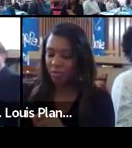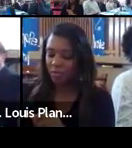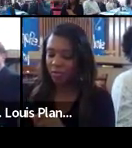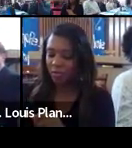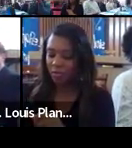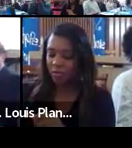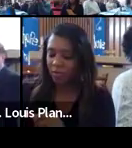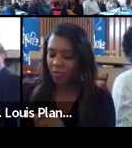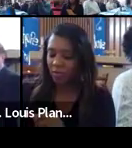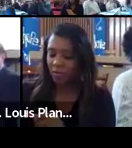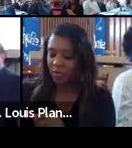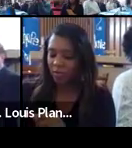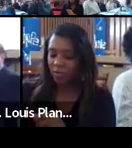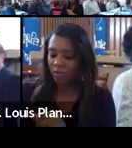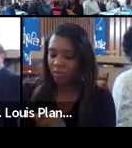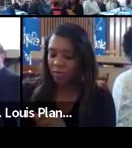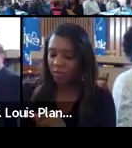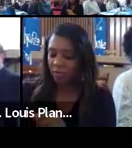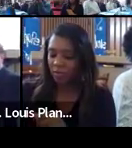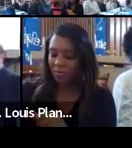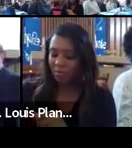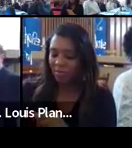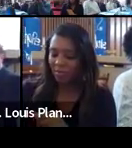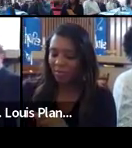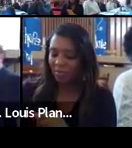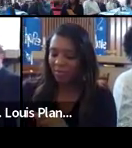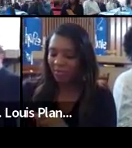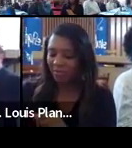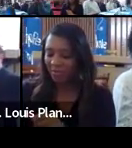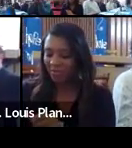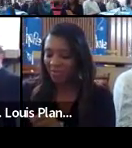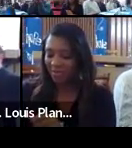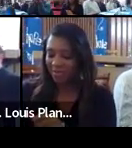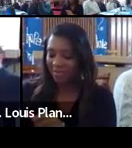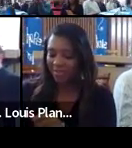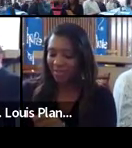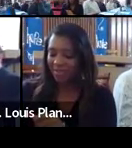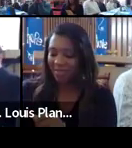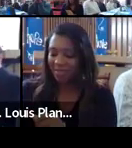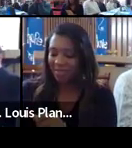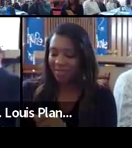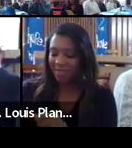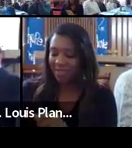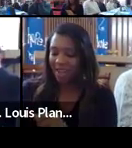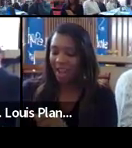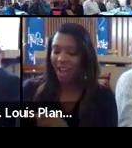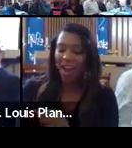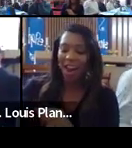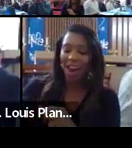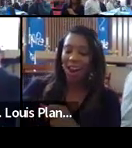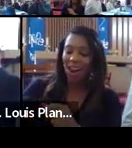brief, not because of concise and speaking, because my